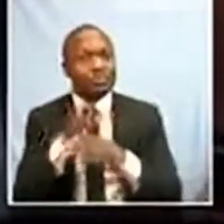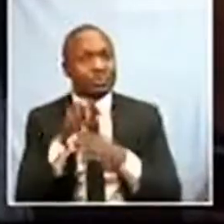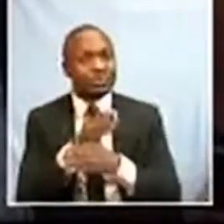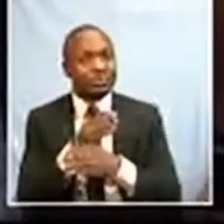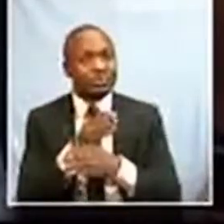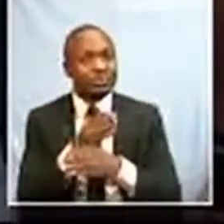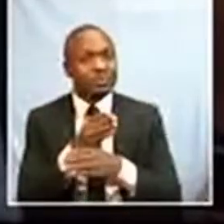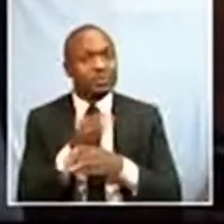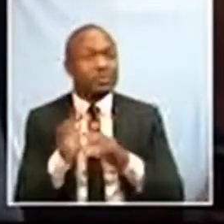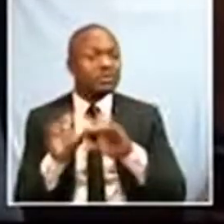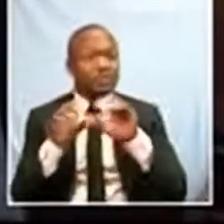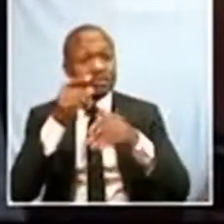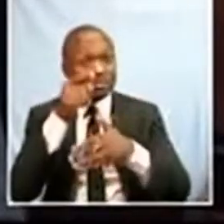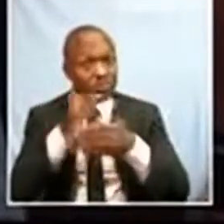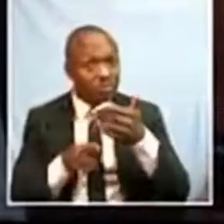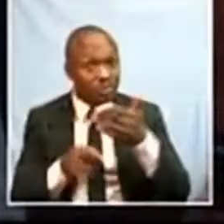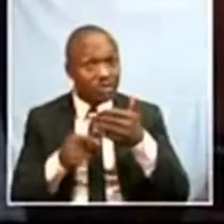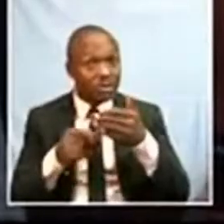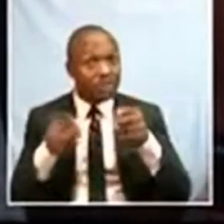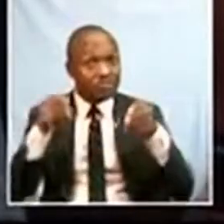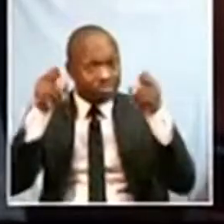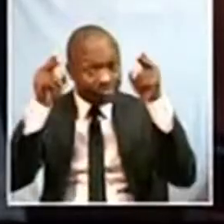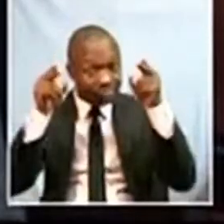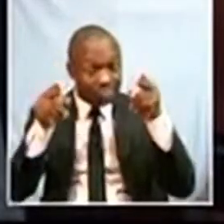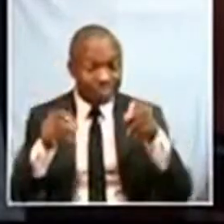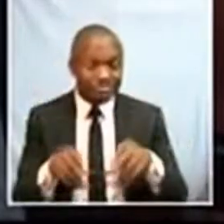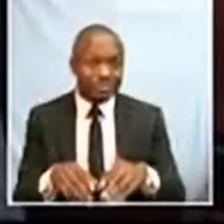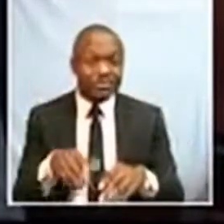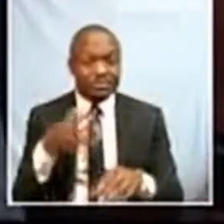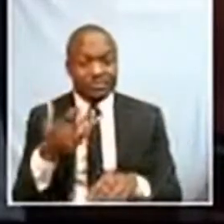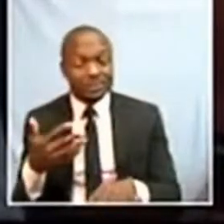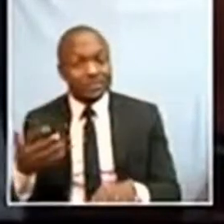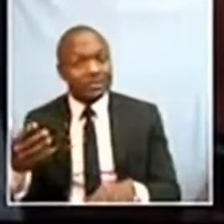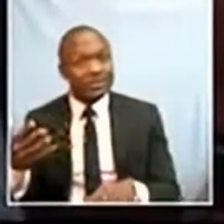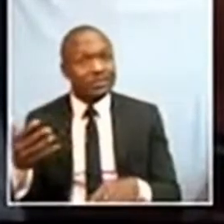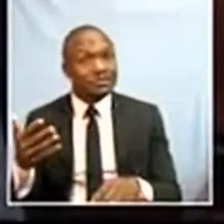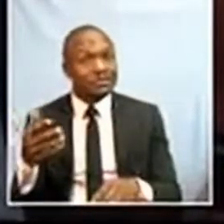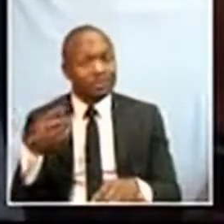what? Gone up. The materials as well.